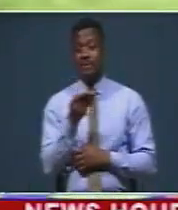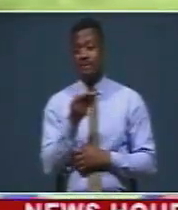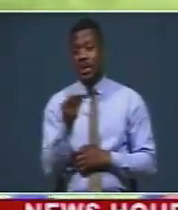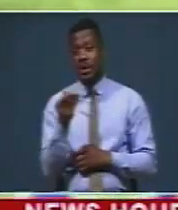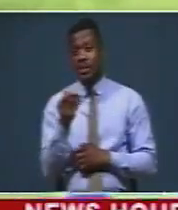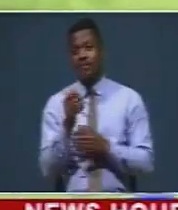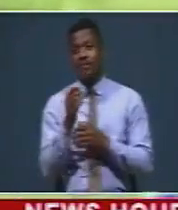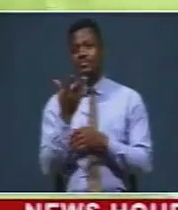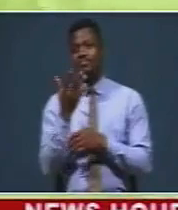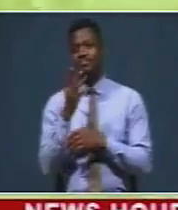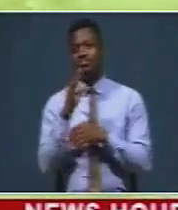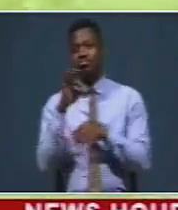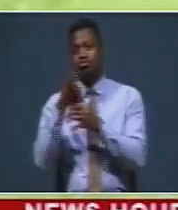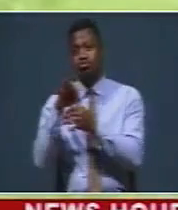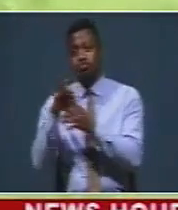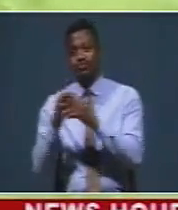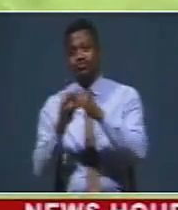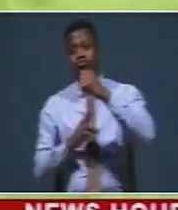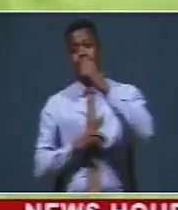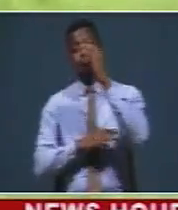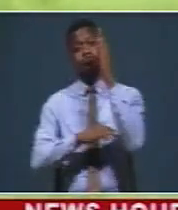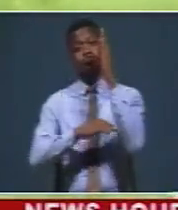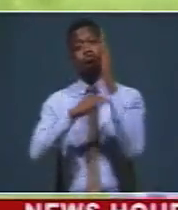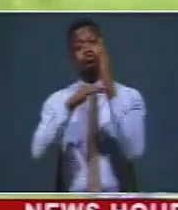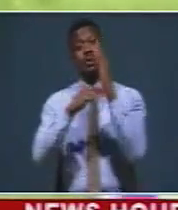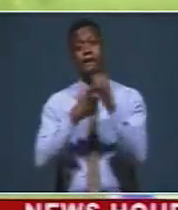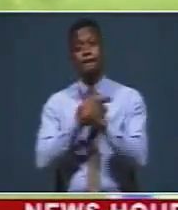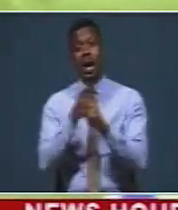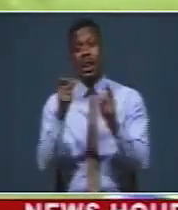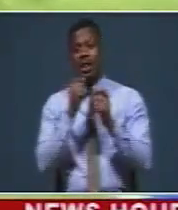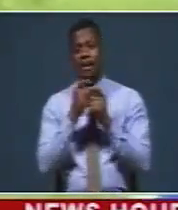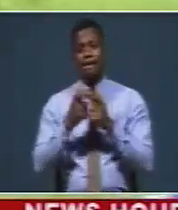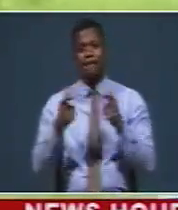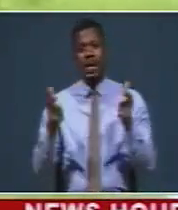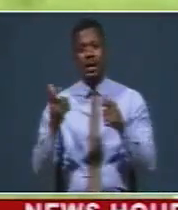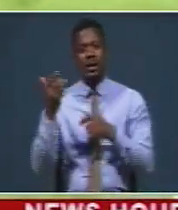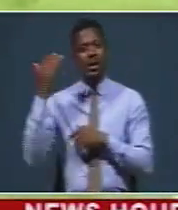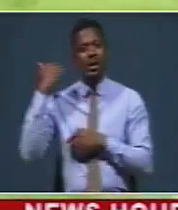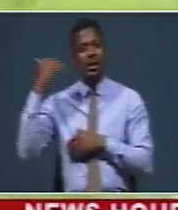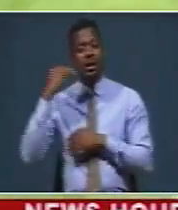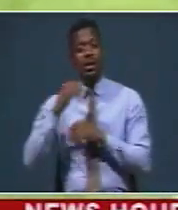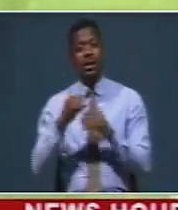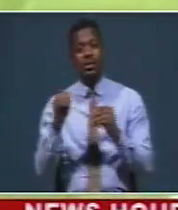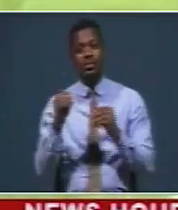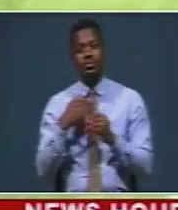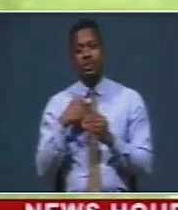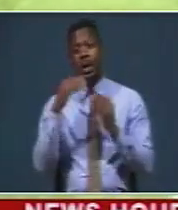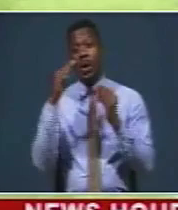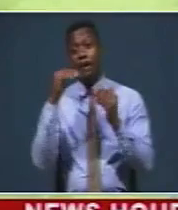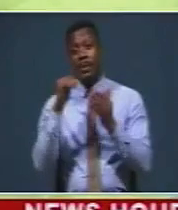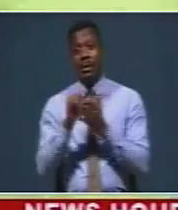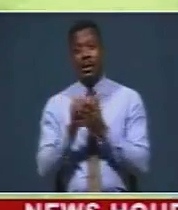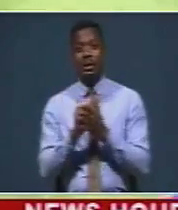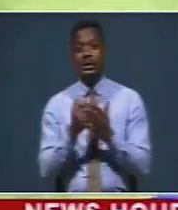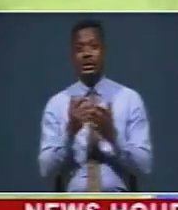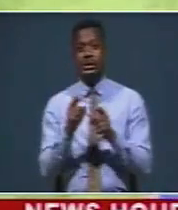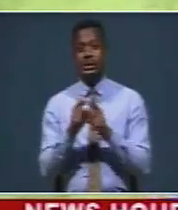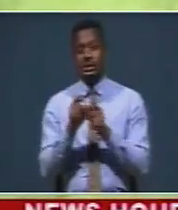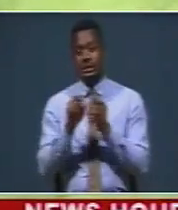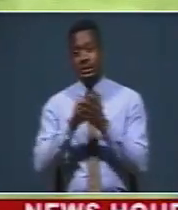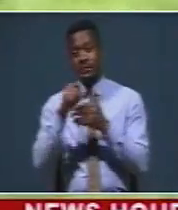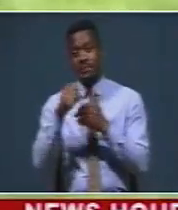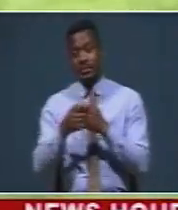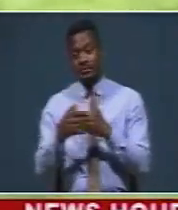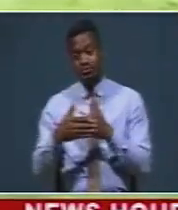the crops have been submerged, but the damage is not as big as it used to be. And so we are hoping that as September